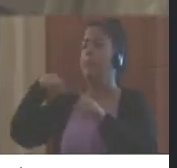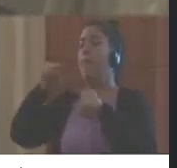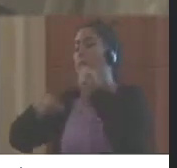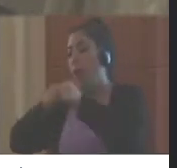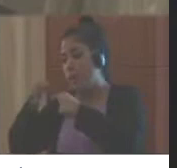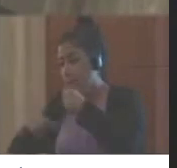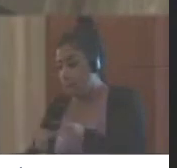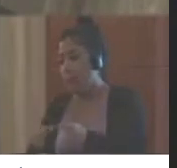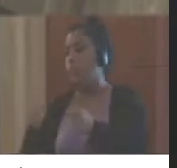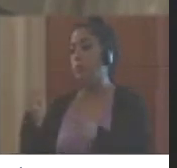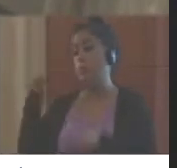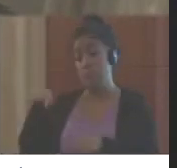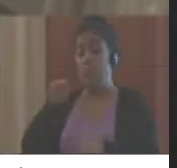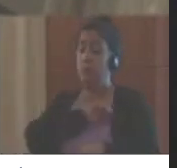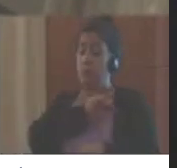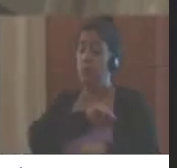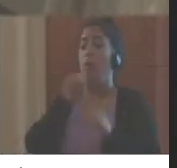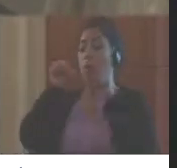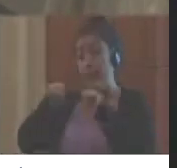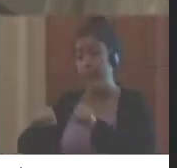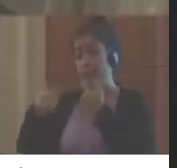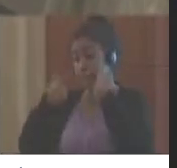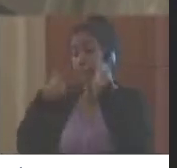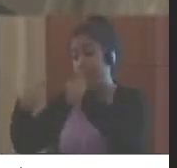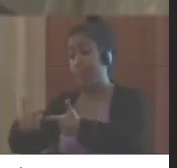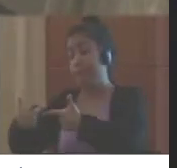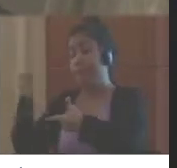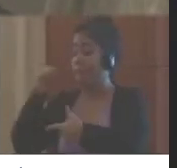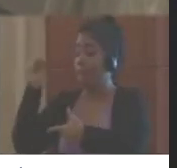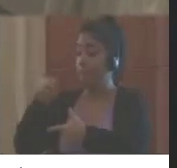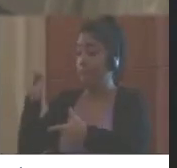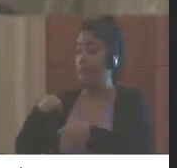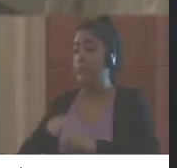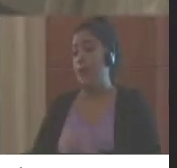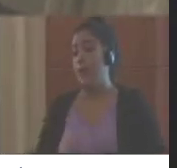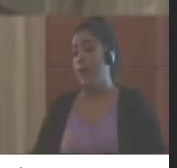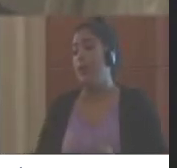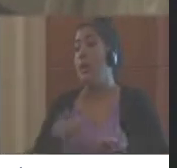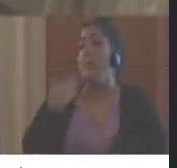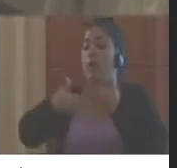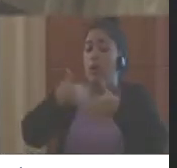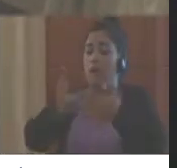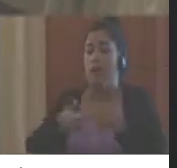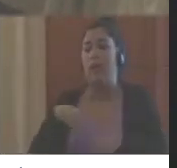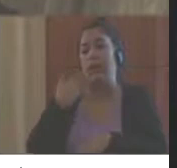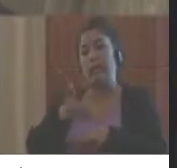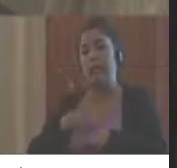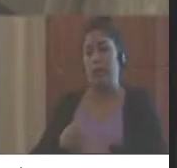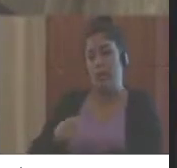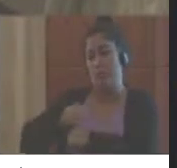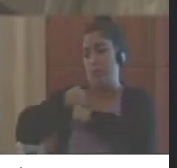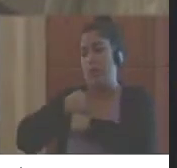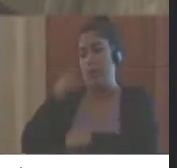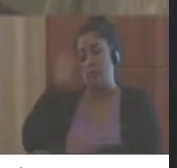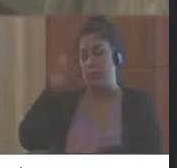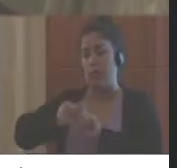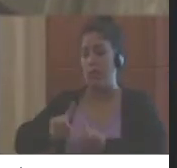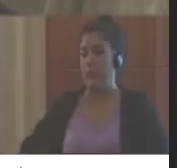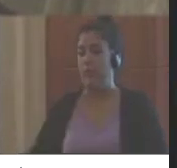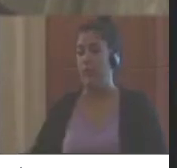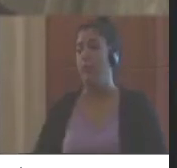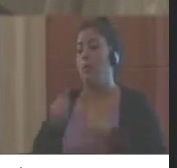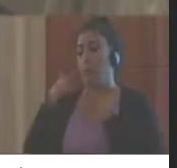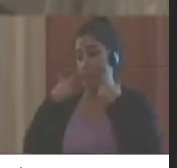the critical role they have to play is to be the first responders, to be on spot, to ensure that the situation is